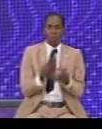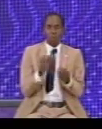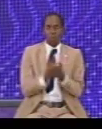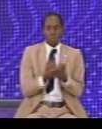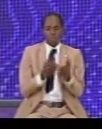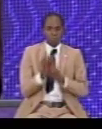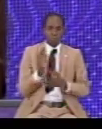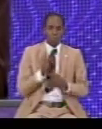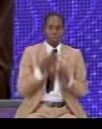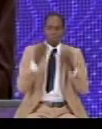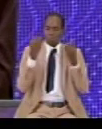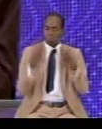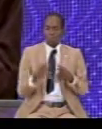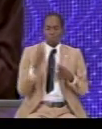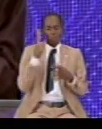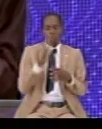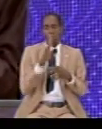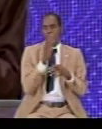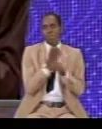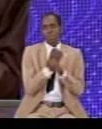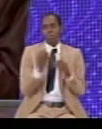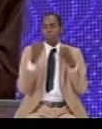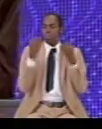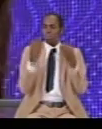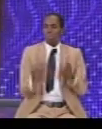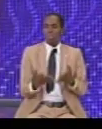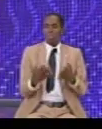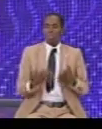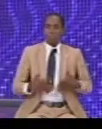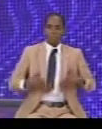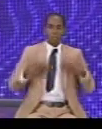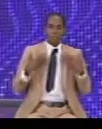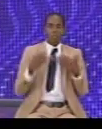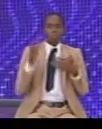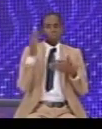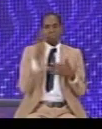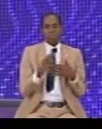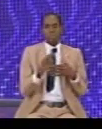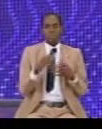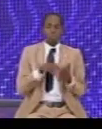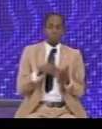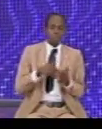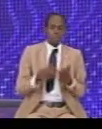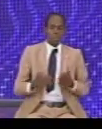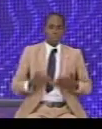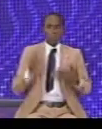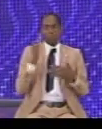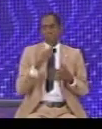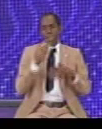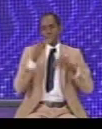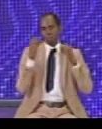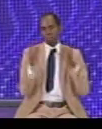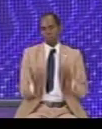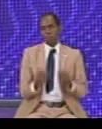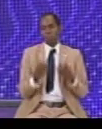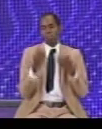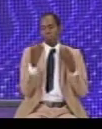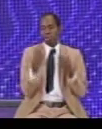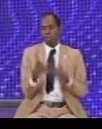established. Through us, many souls will be strengthened. Through us, disciples will be